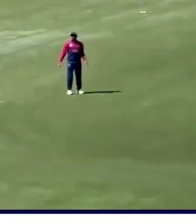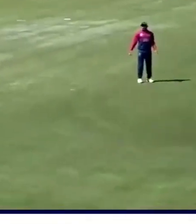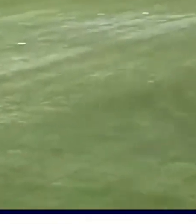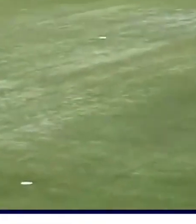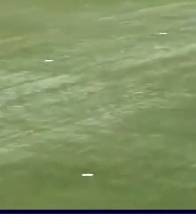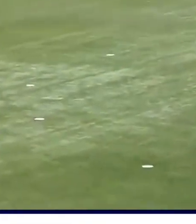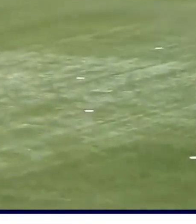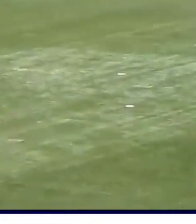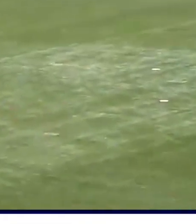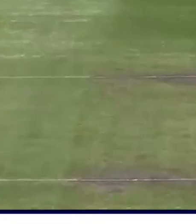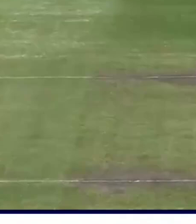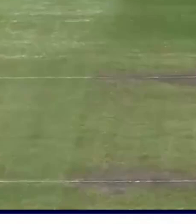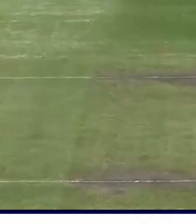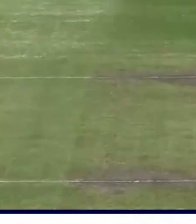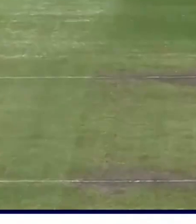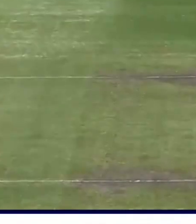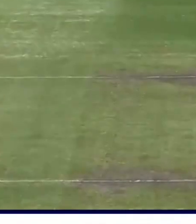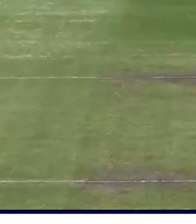on a winning note.